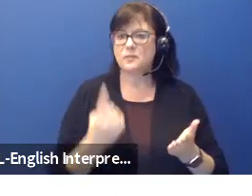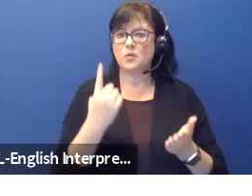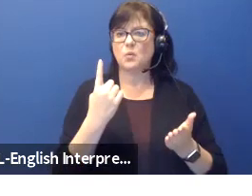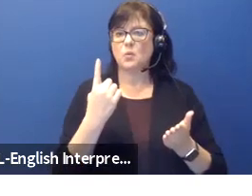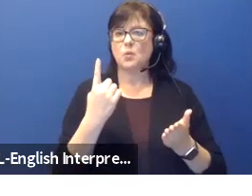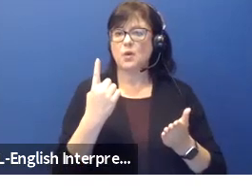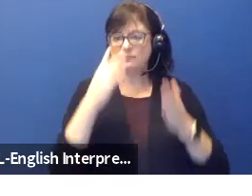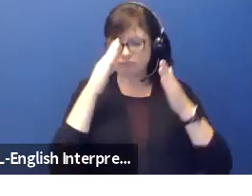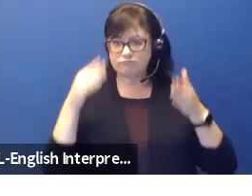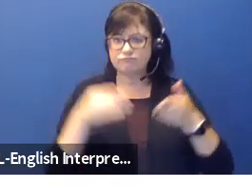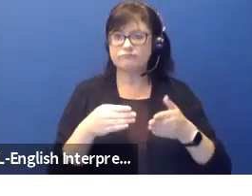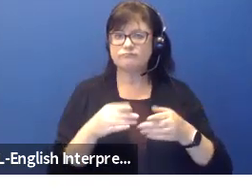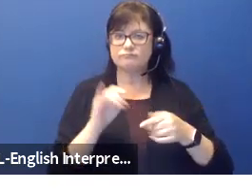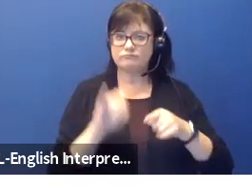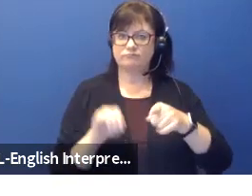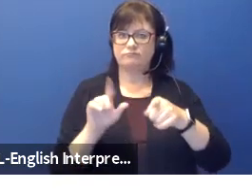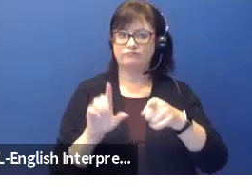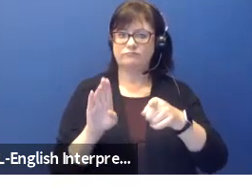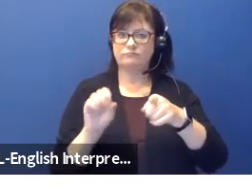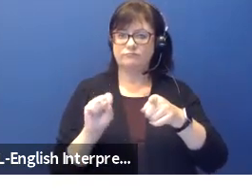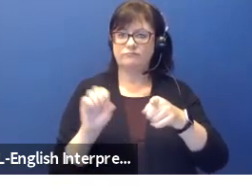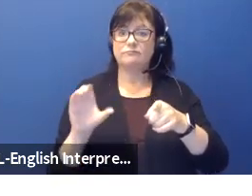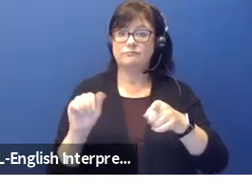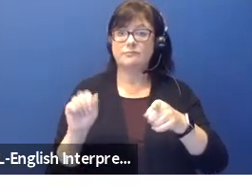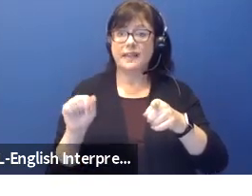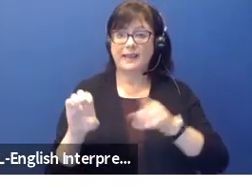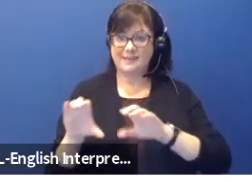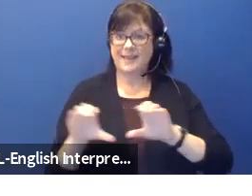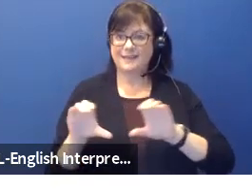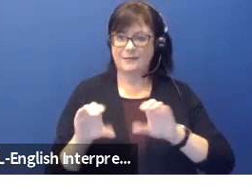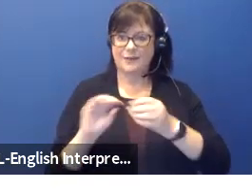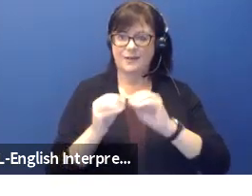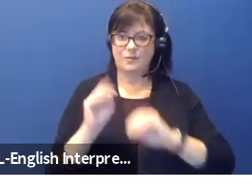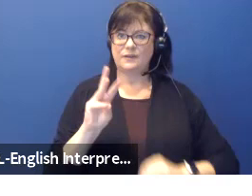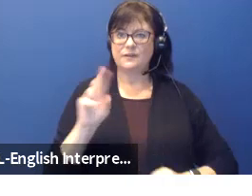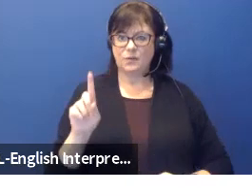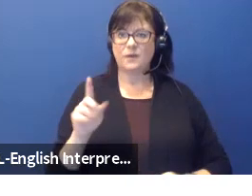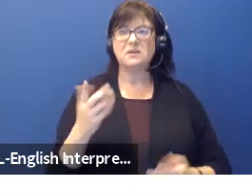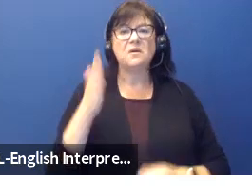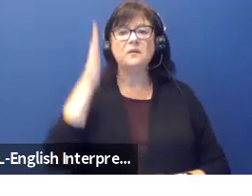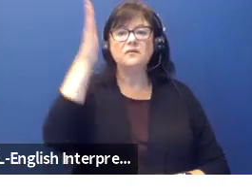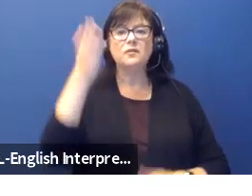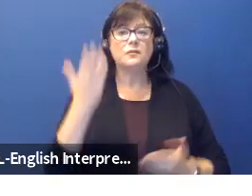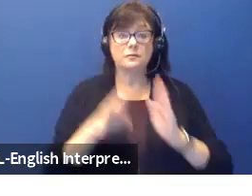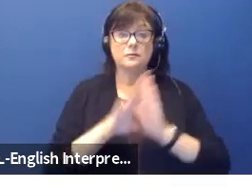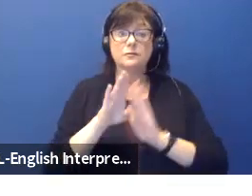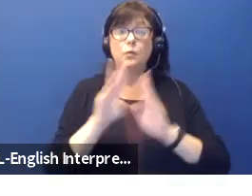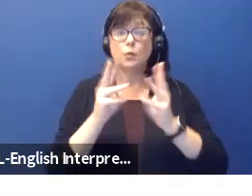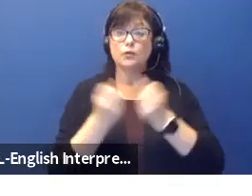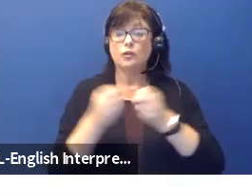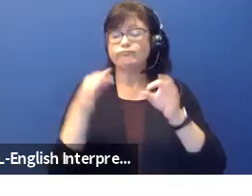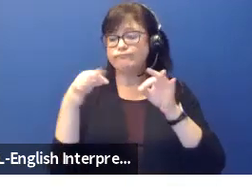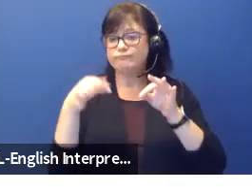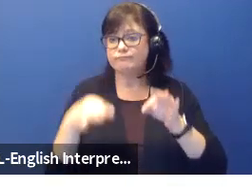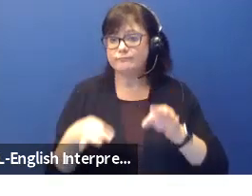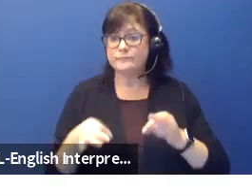on looking through the LBS Report 61 as well. So we may be able to do that in the future. It's a really neat one because it's in Excel,